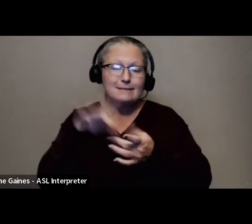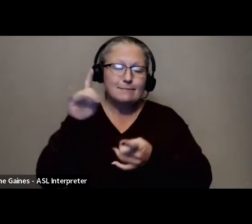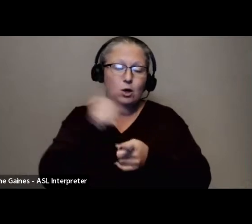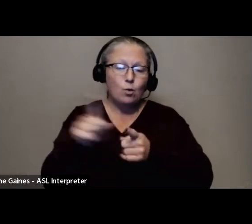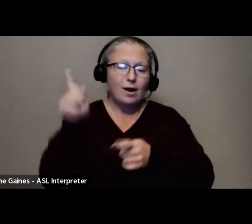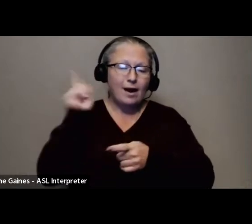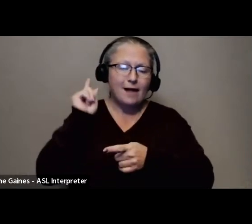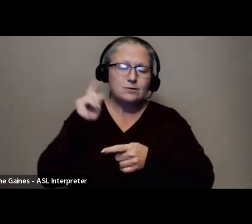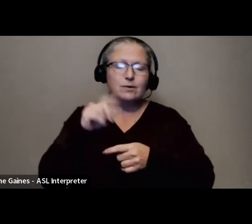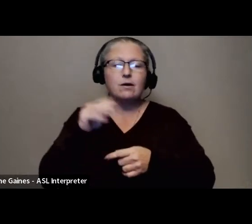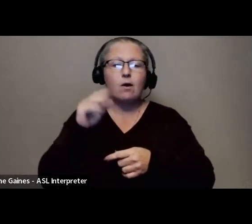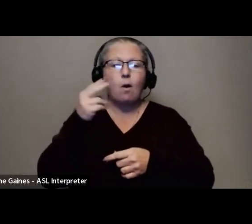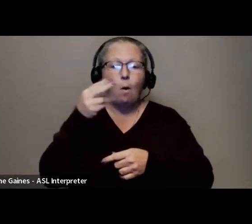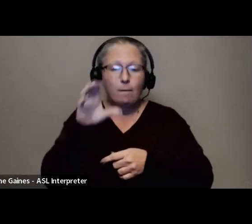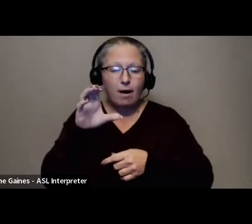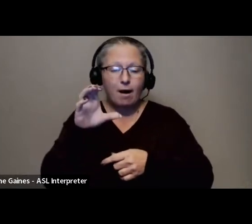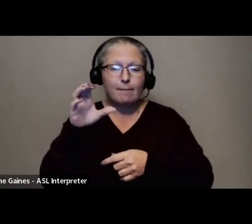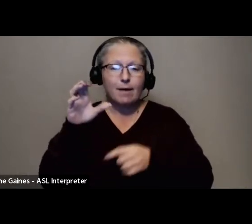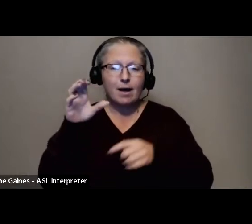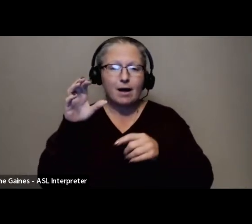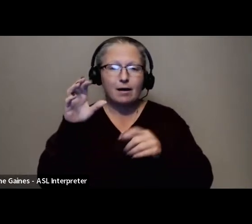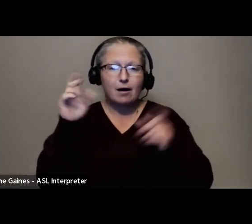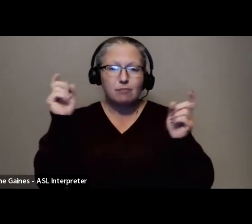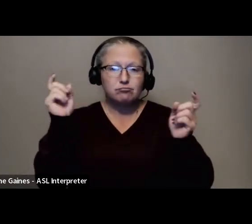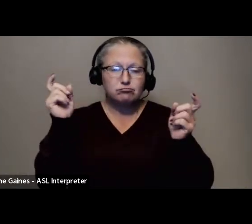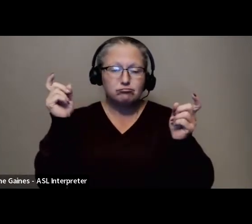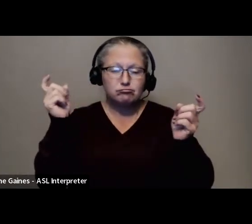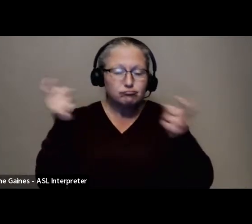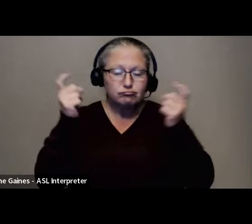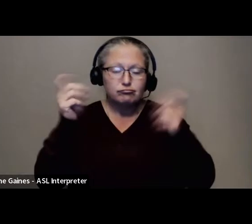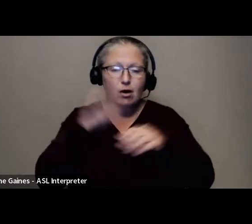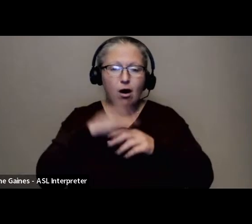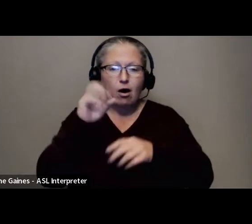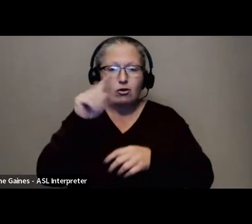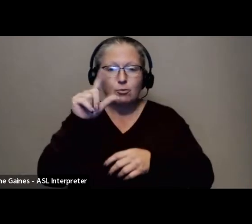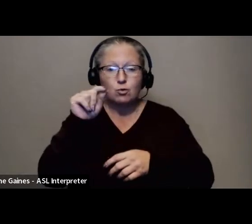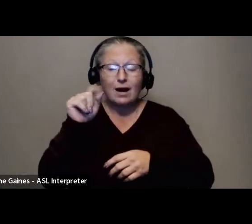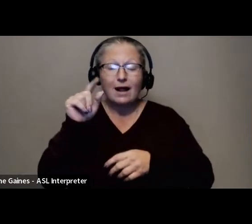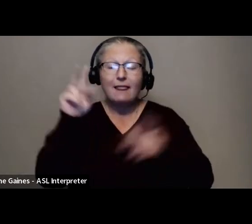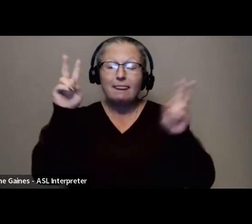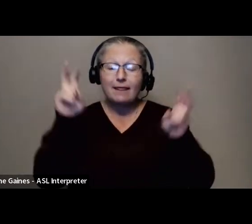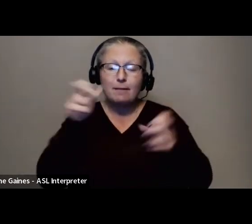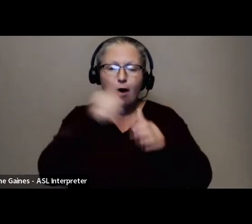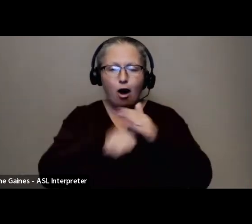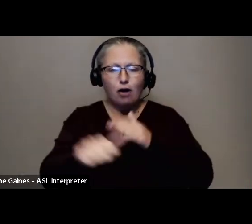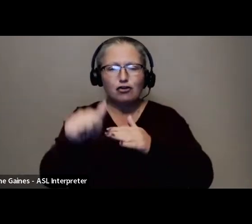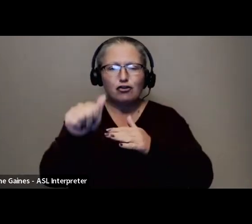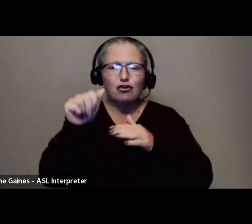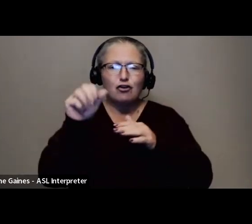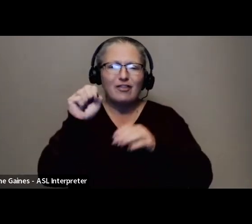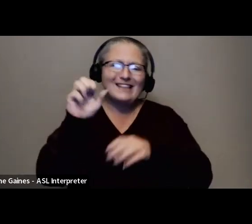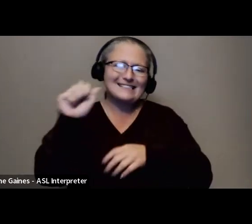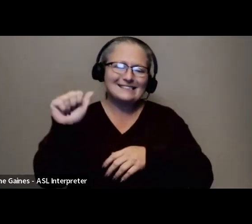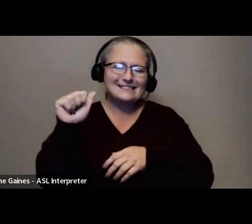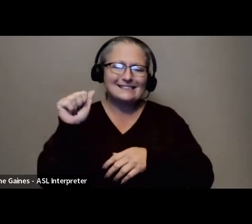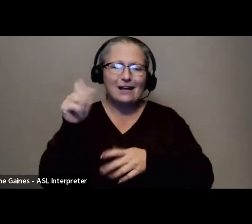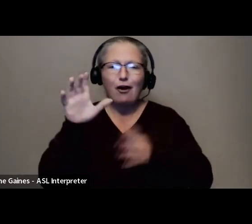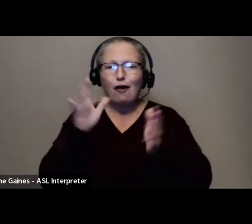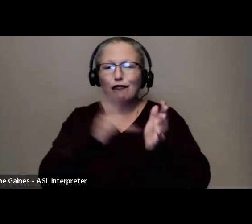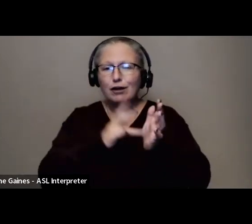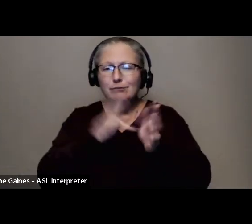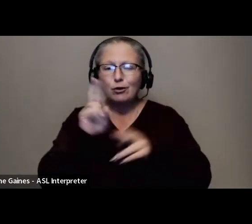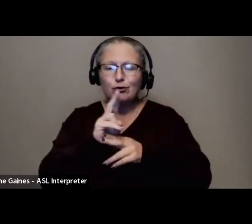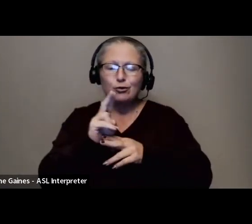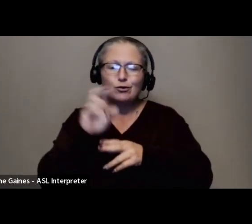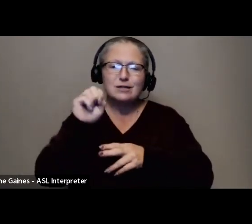had our homecoming rally on October 20th, and the theme was Under the Sea. Just like freshmen were SpongeBob,